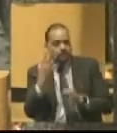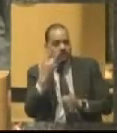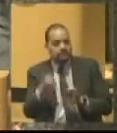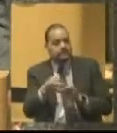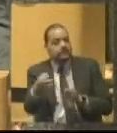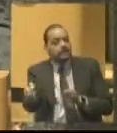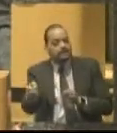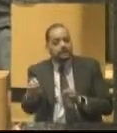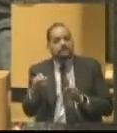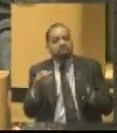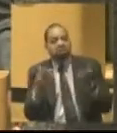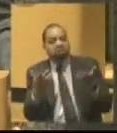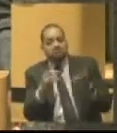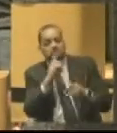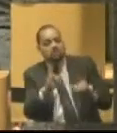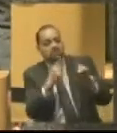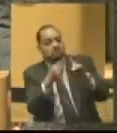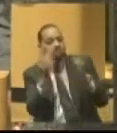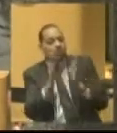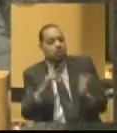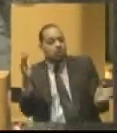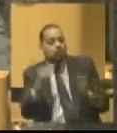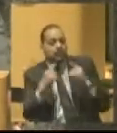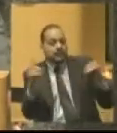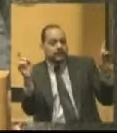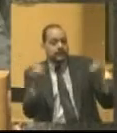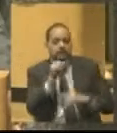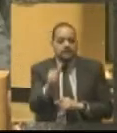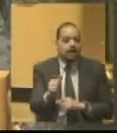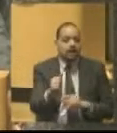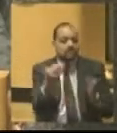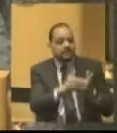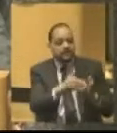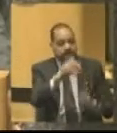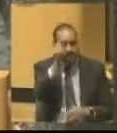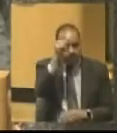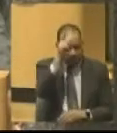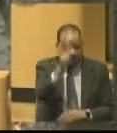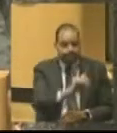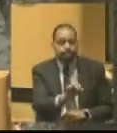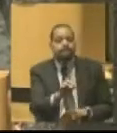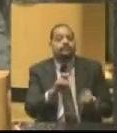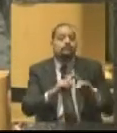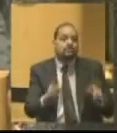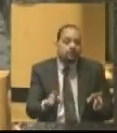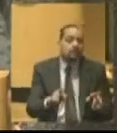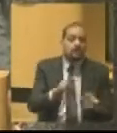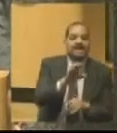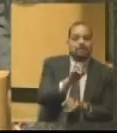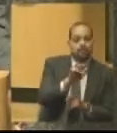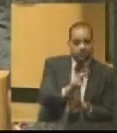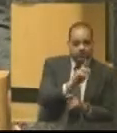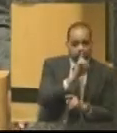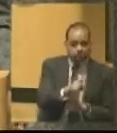reflected glory rather than disgrace upon Lincoln. Where Greeley gave us the myth of the reluctant emancipator, Emerson gave us the